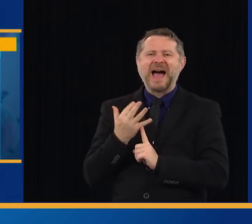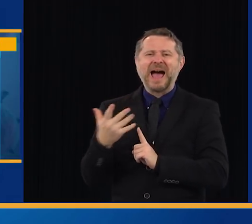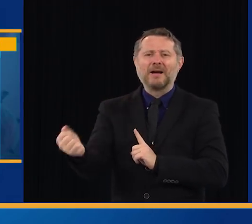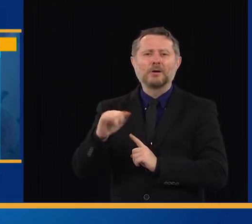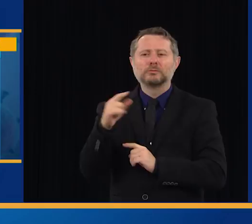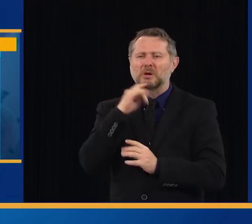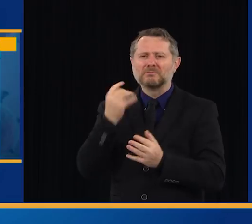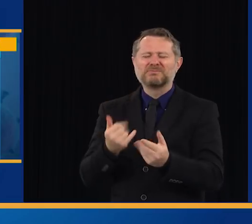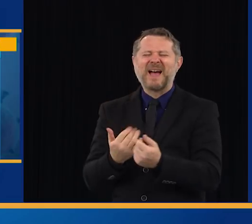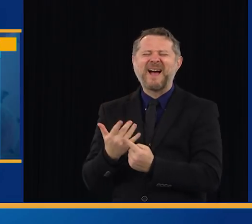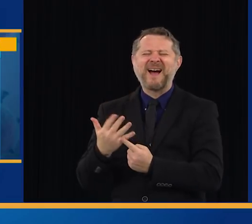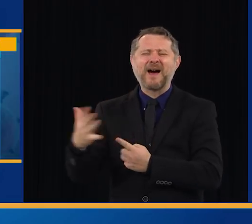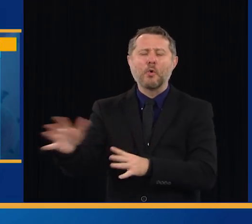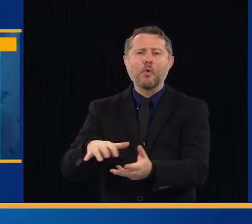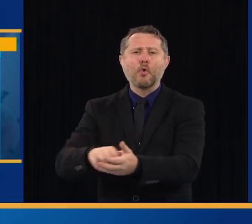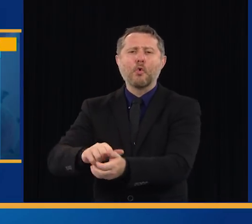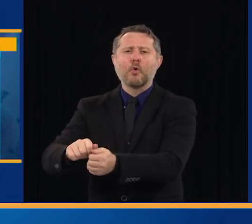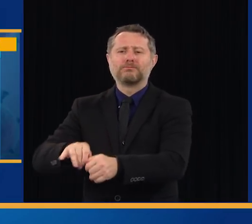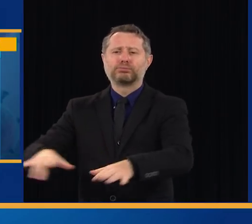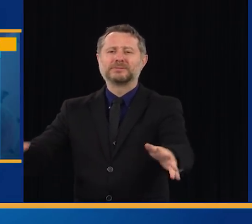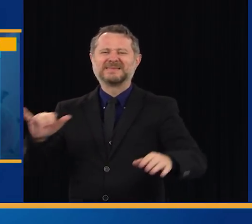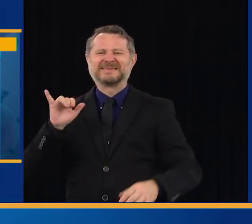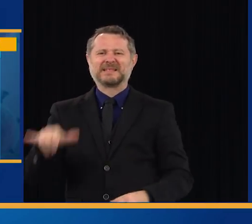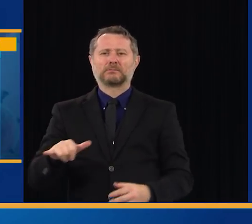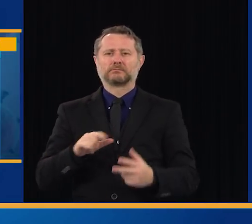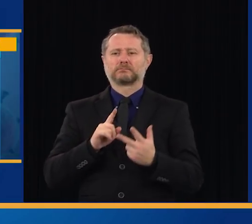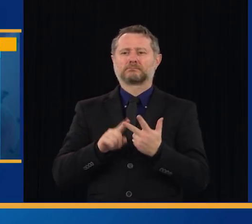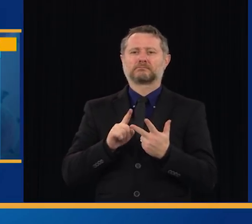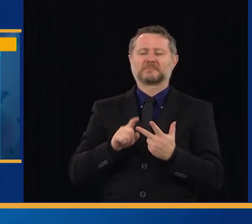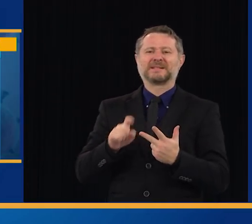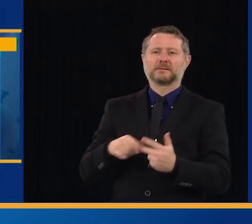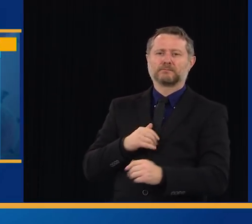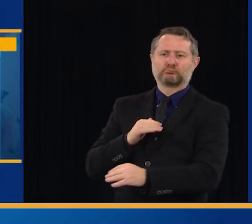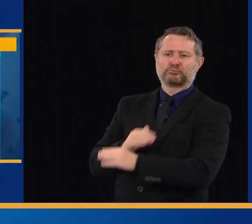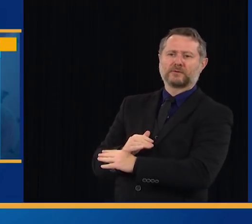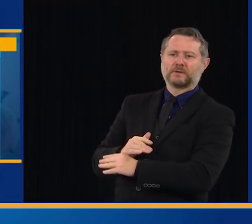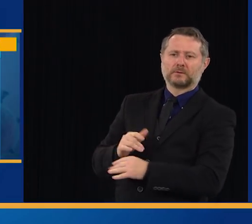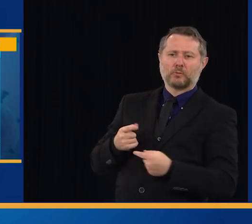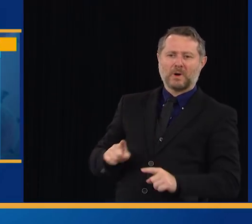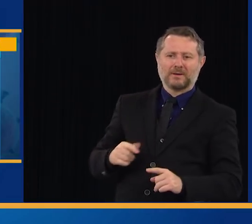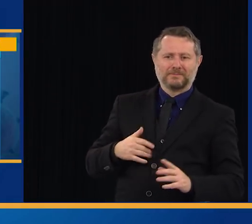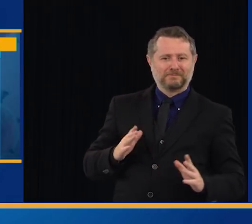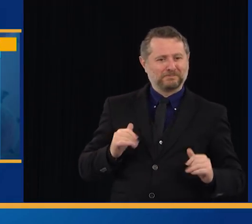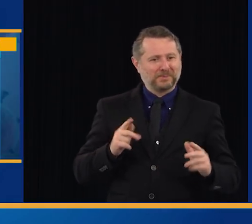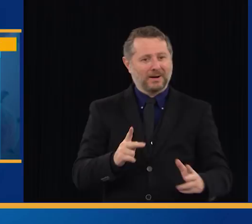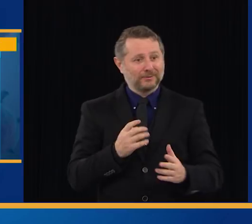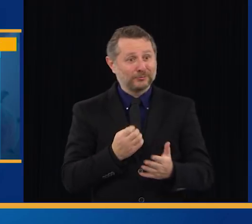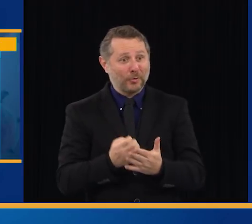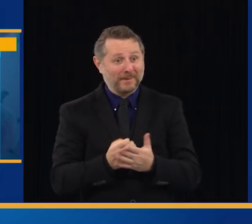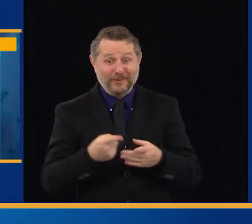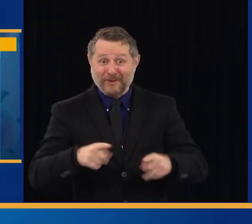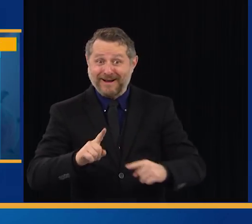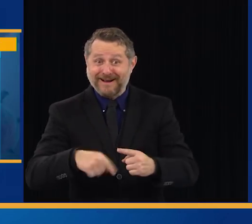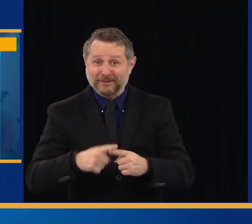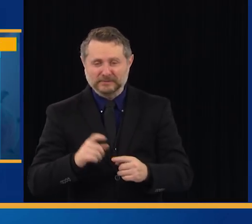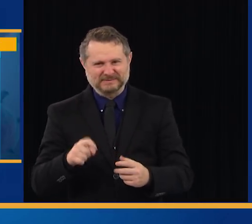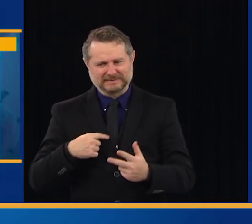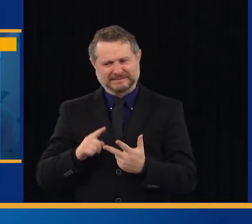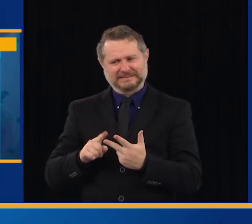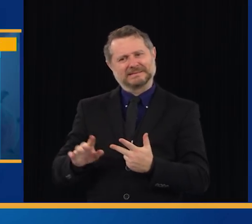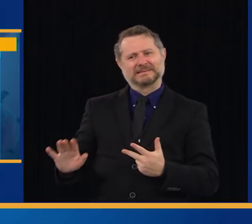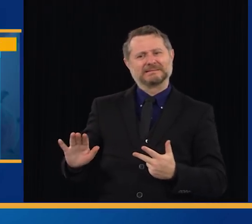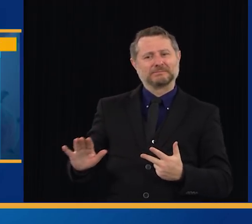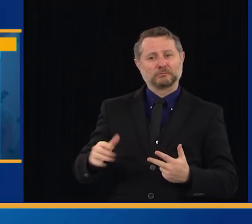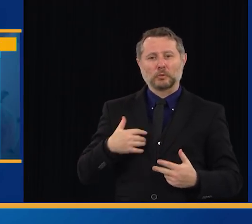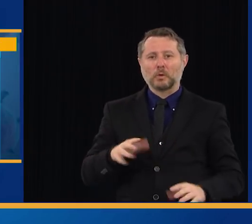control as we start to reopen the economy. We say, we turn the valve on the economy, we open a little bit, and we watch the